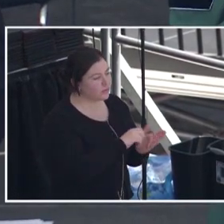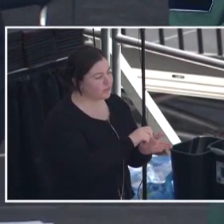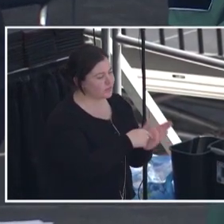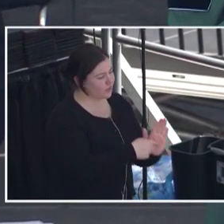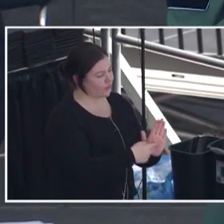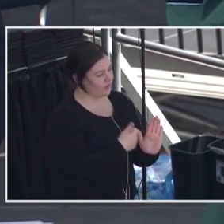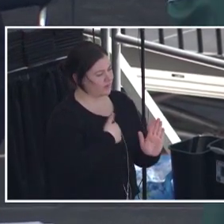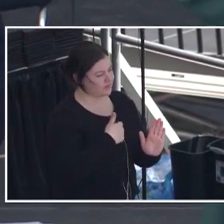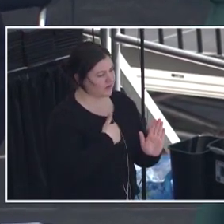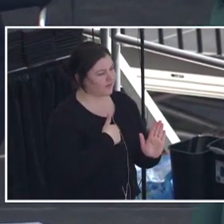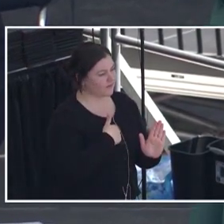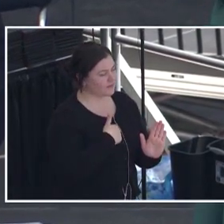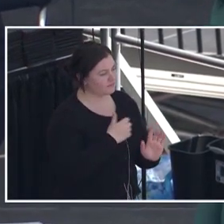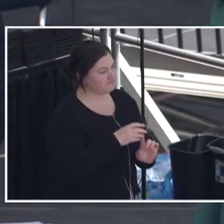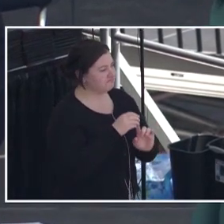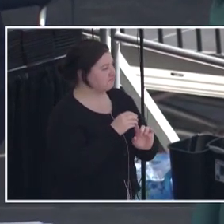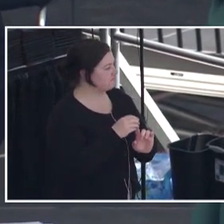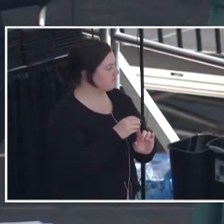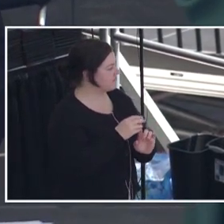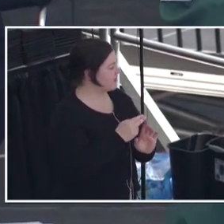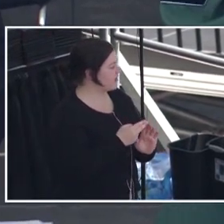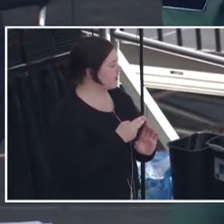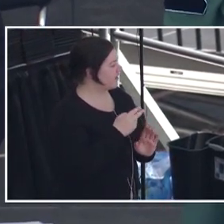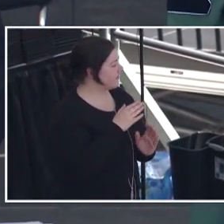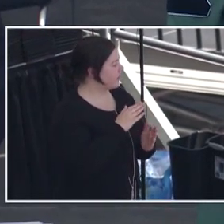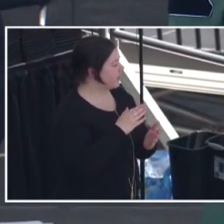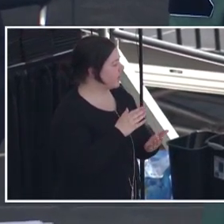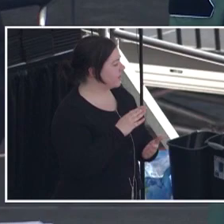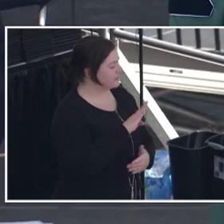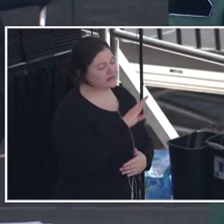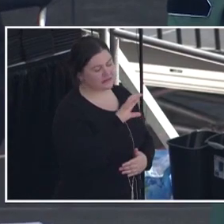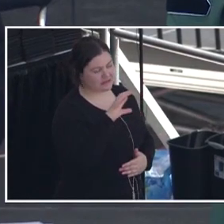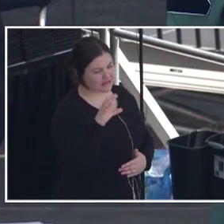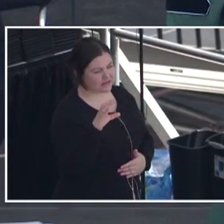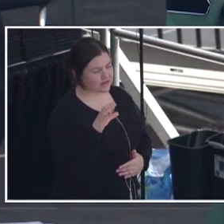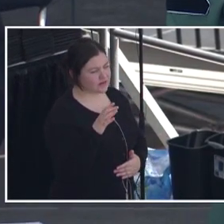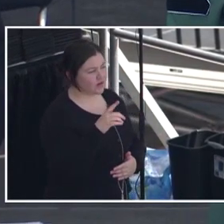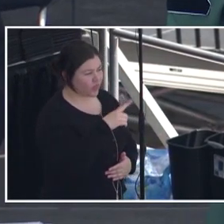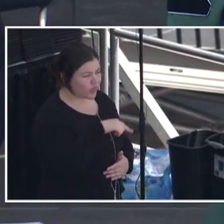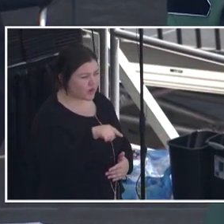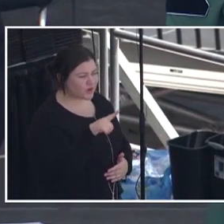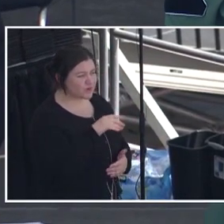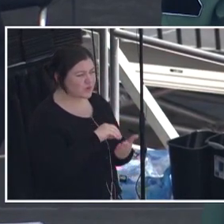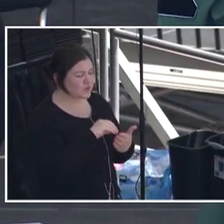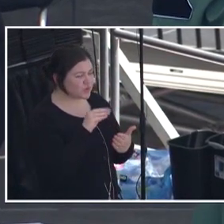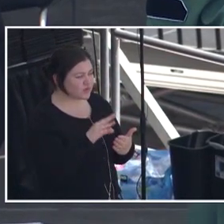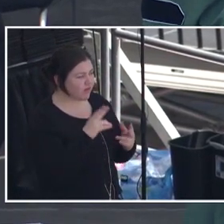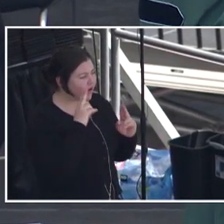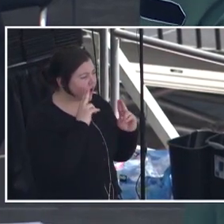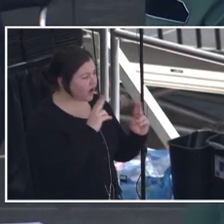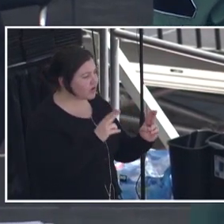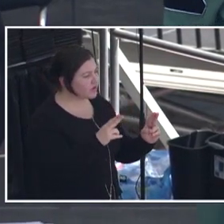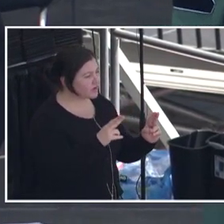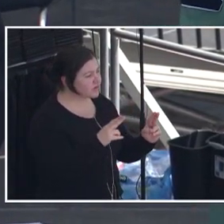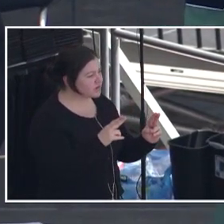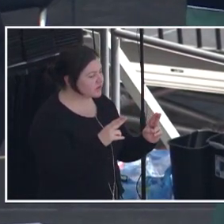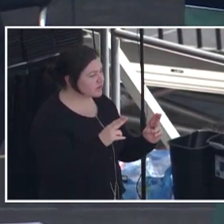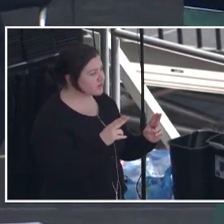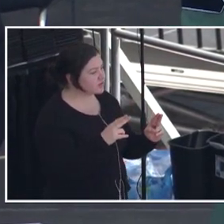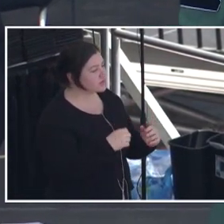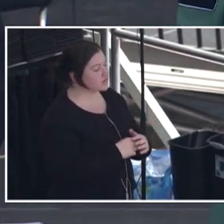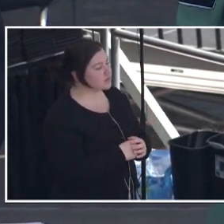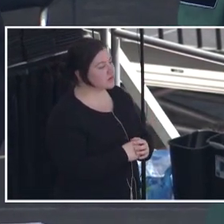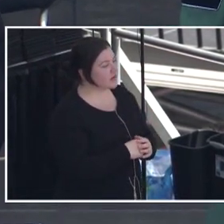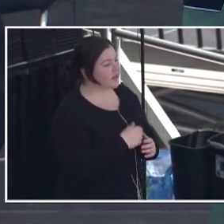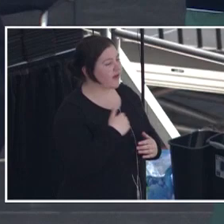studies at Bergen Community College. These students were honored individually at their respective